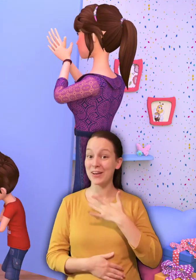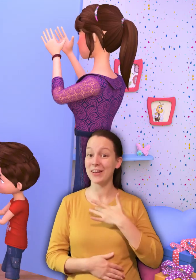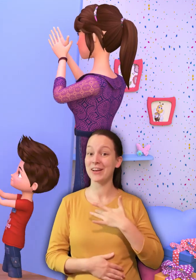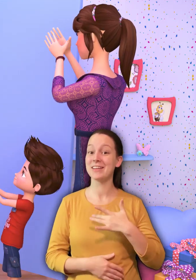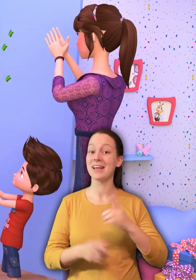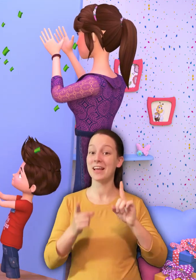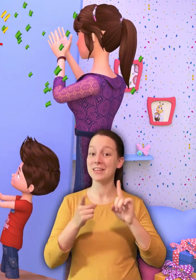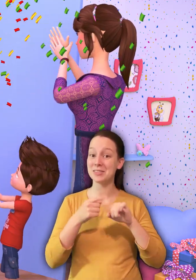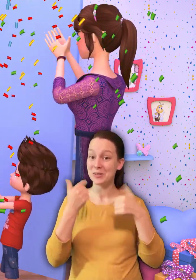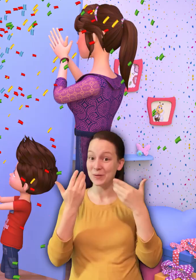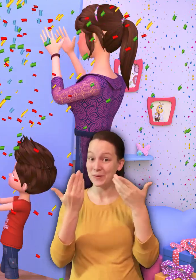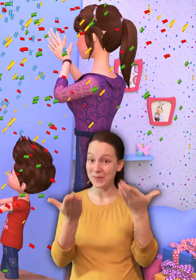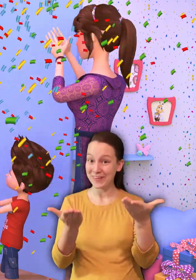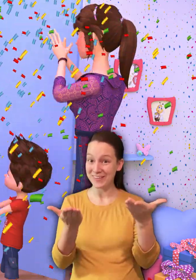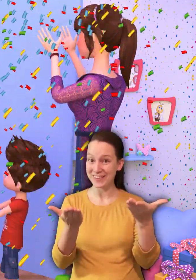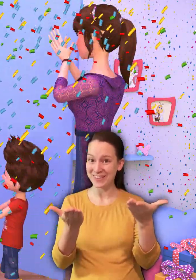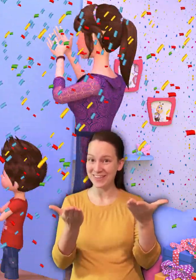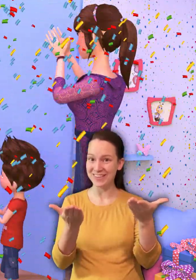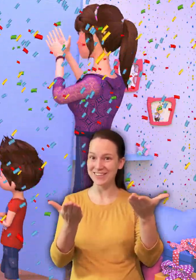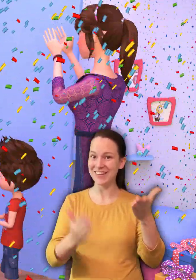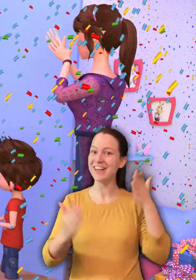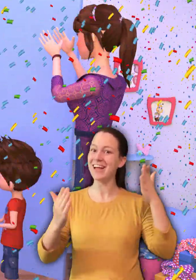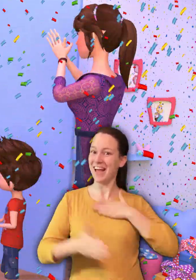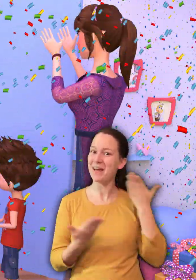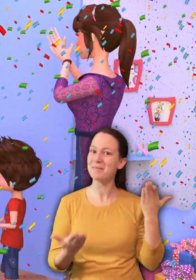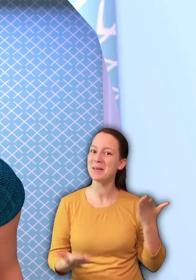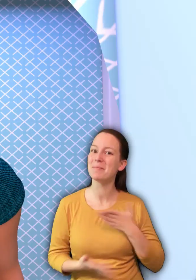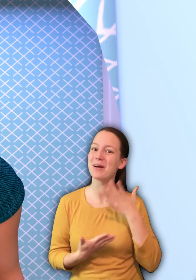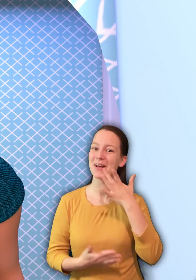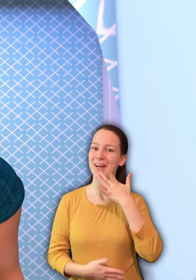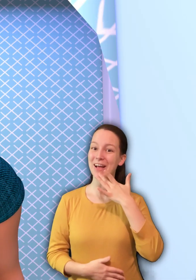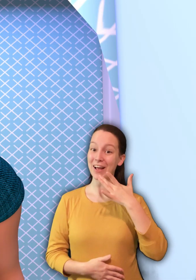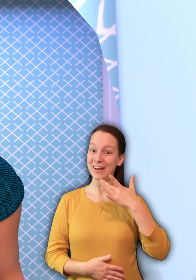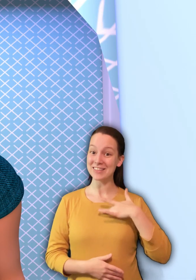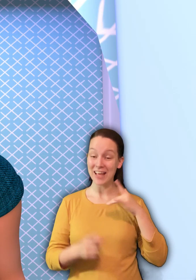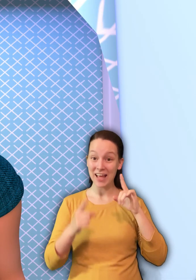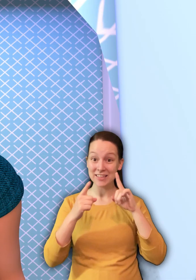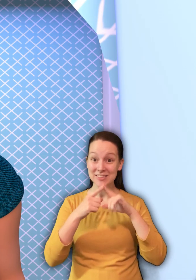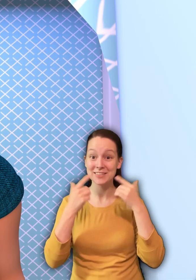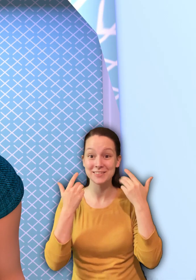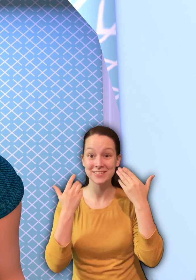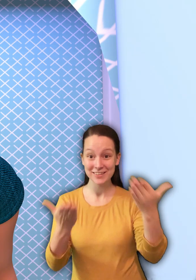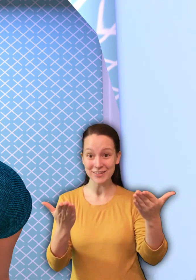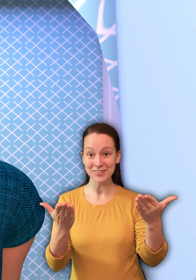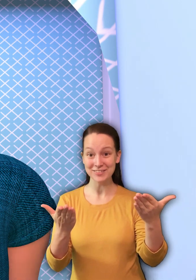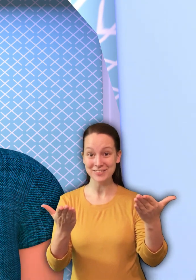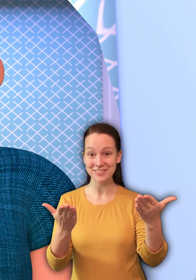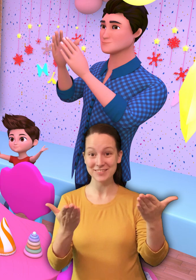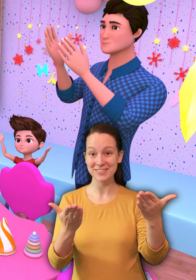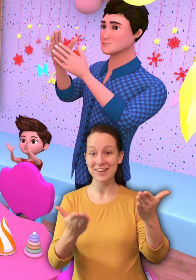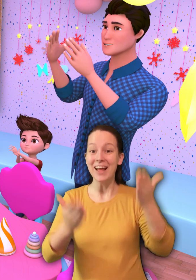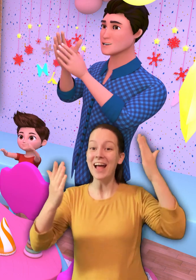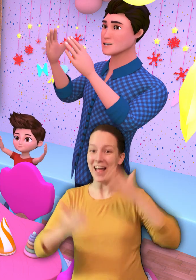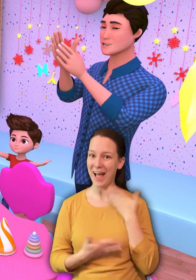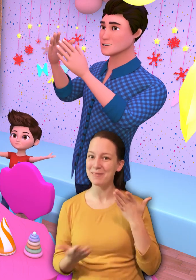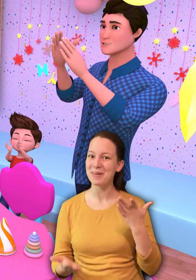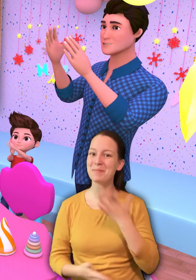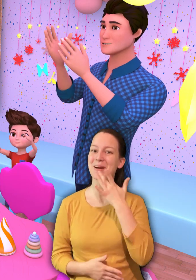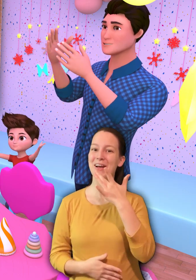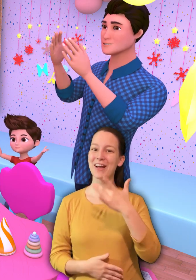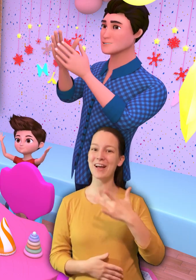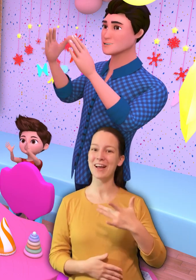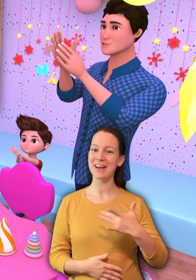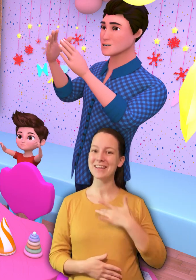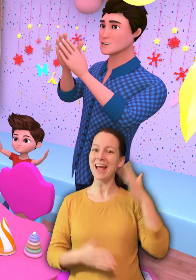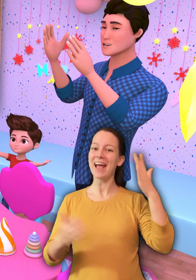happy birthday to you happy birthday to you